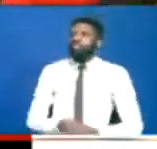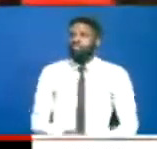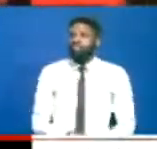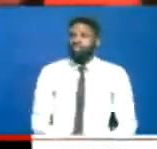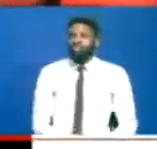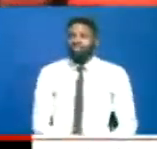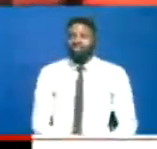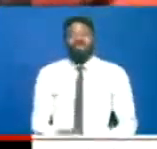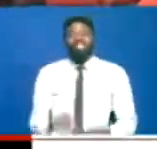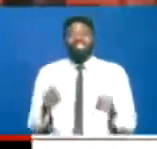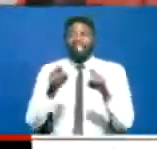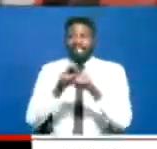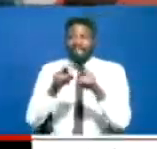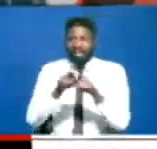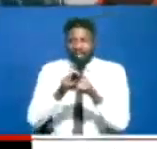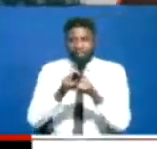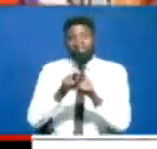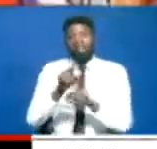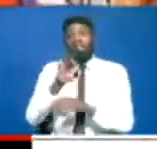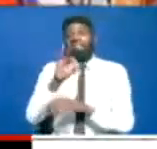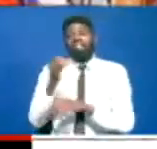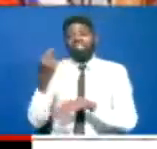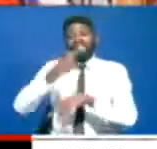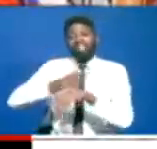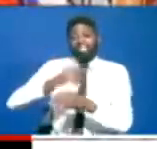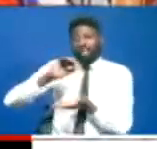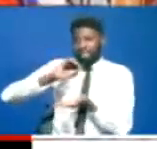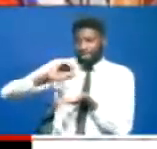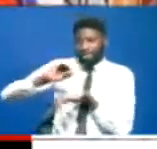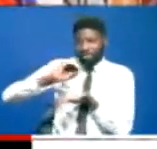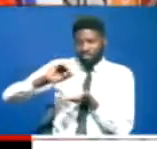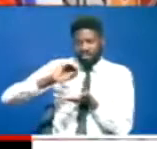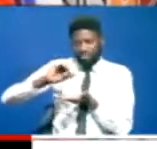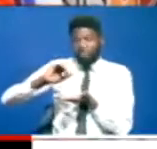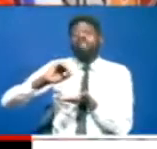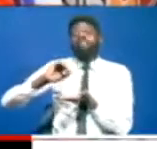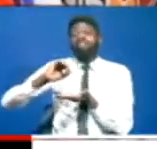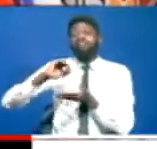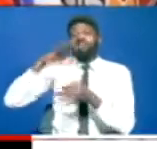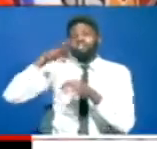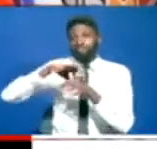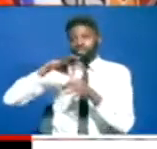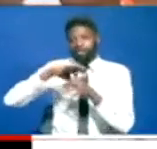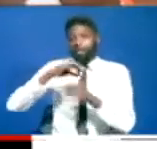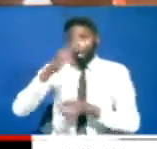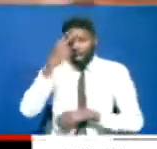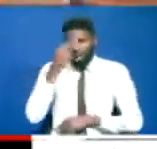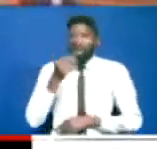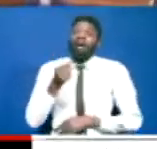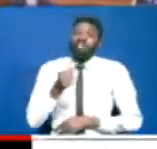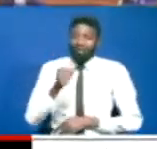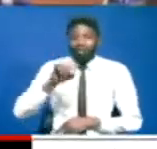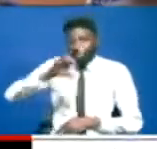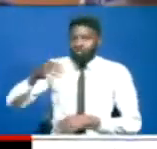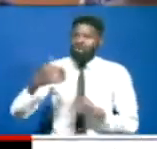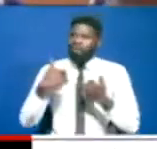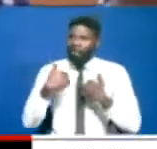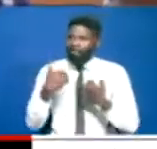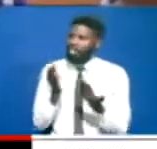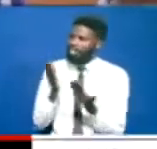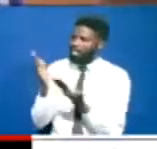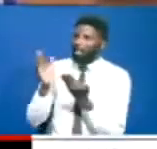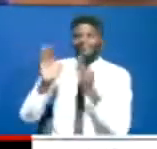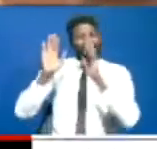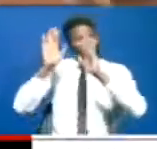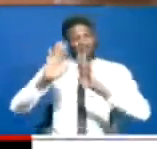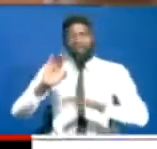And less than 30 days to the polls, a high volatile campaign is being witnessed in Kajiado County, with Azimio One Kenya Coalition